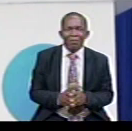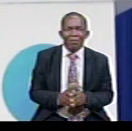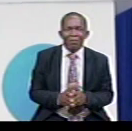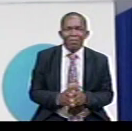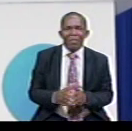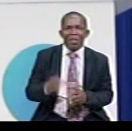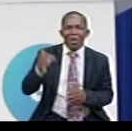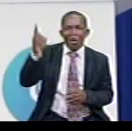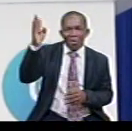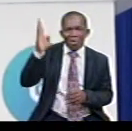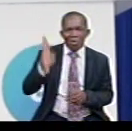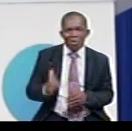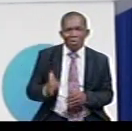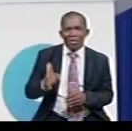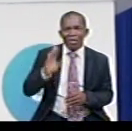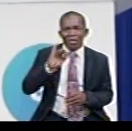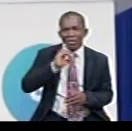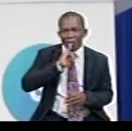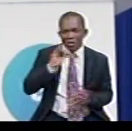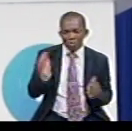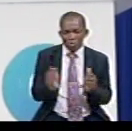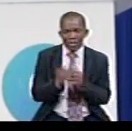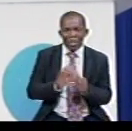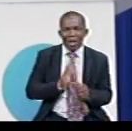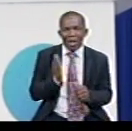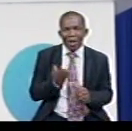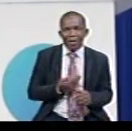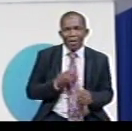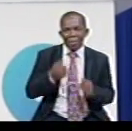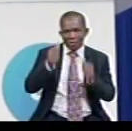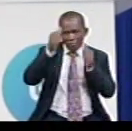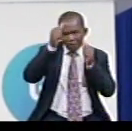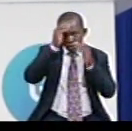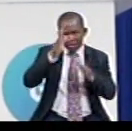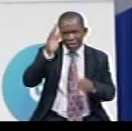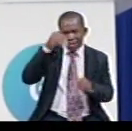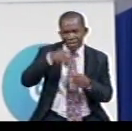God is with our Father in the Lord.